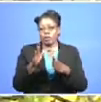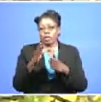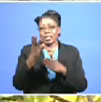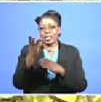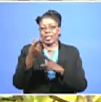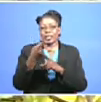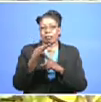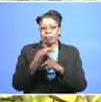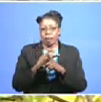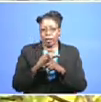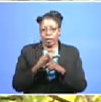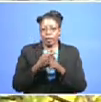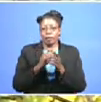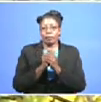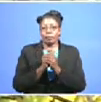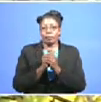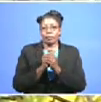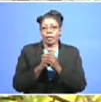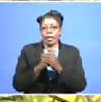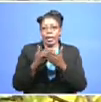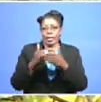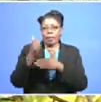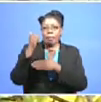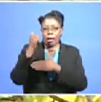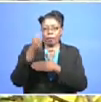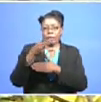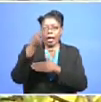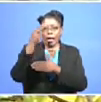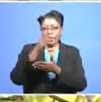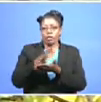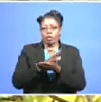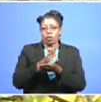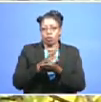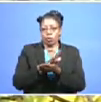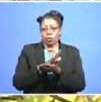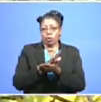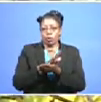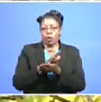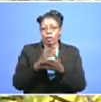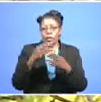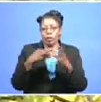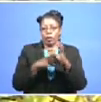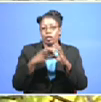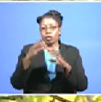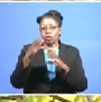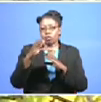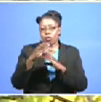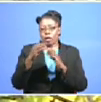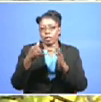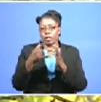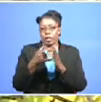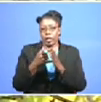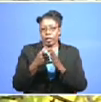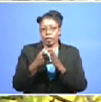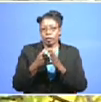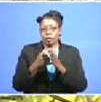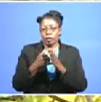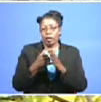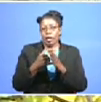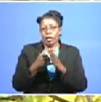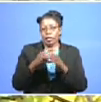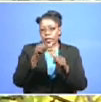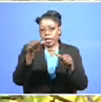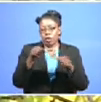So just behind the Kemp's Bay High School, the roadway to the RO plant will be constructed. This location was chosen for